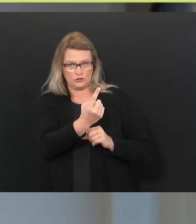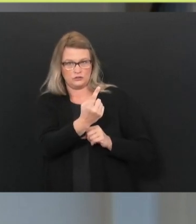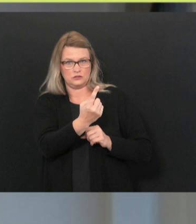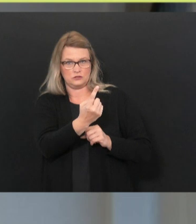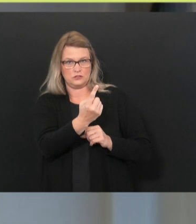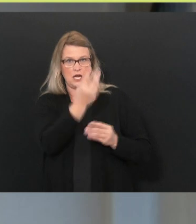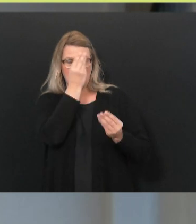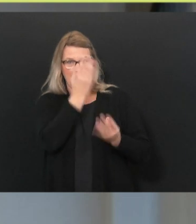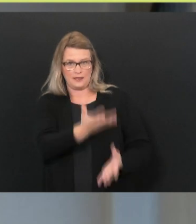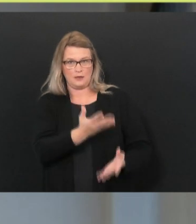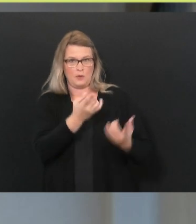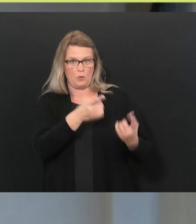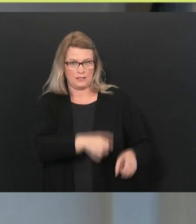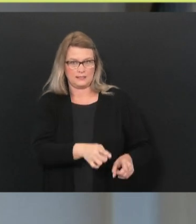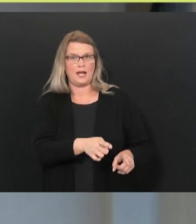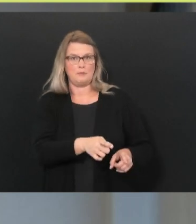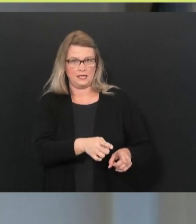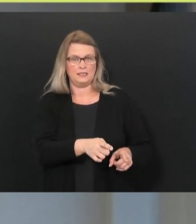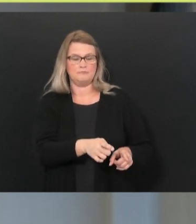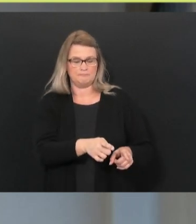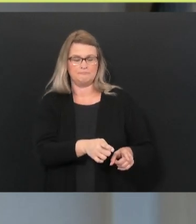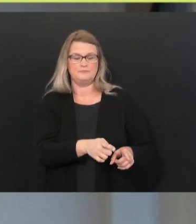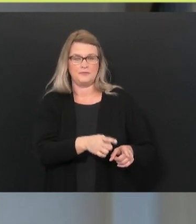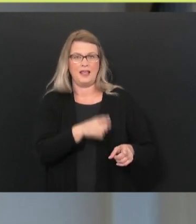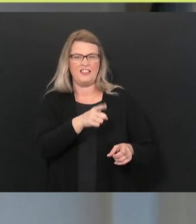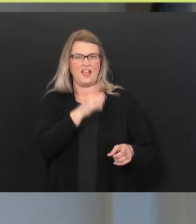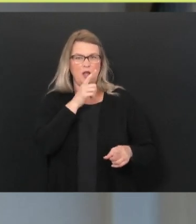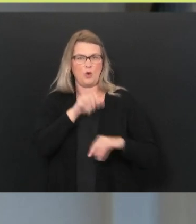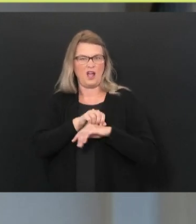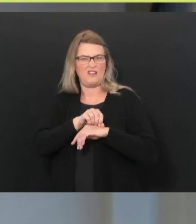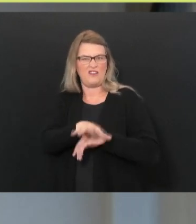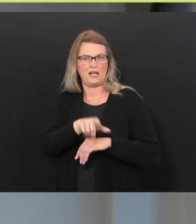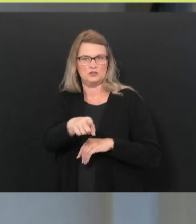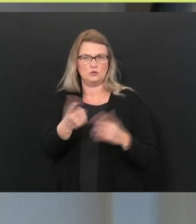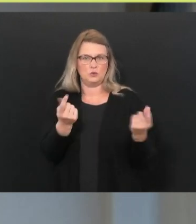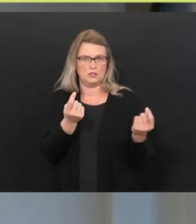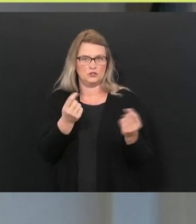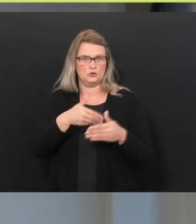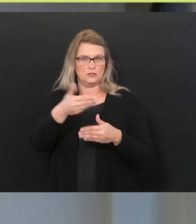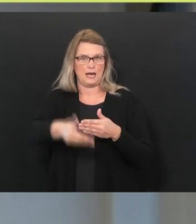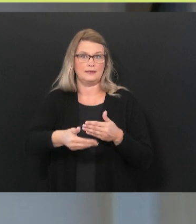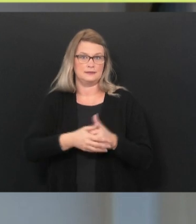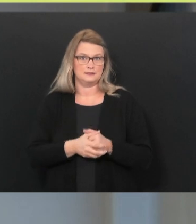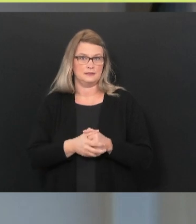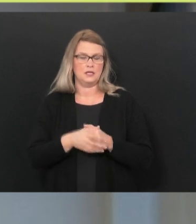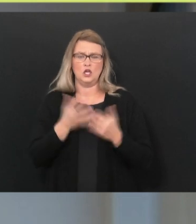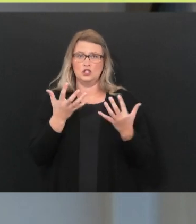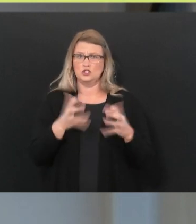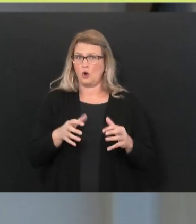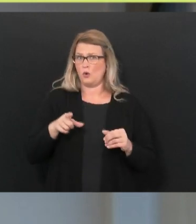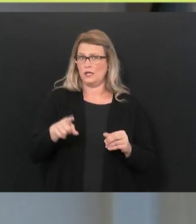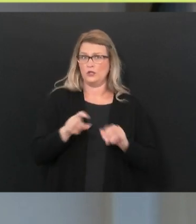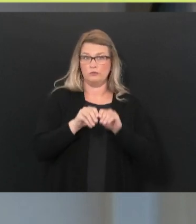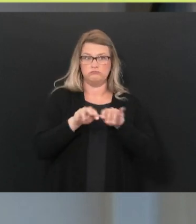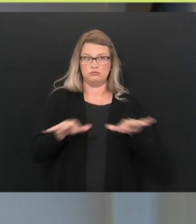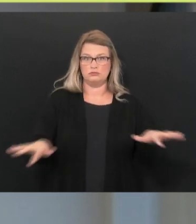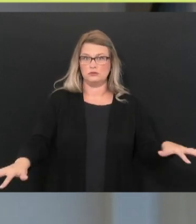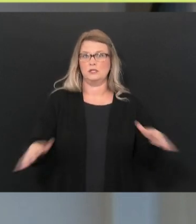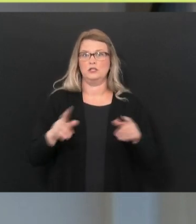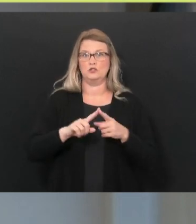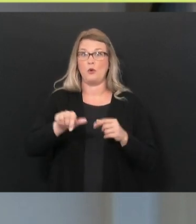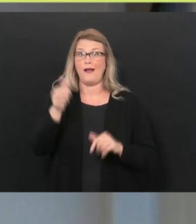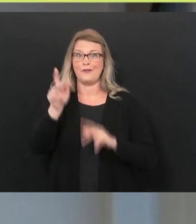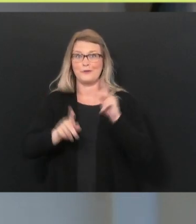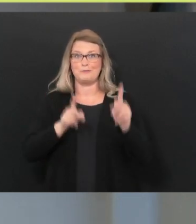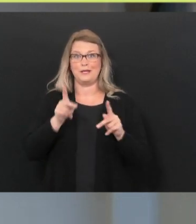or online. So do that, and please do not risk contaminating or introducing the virus to